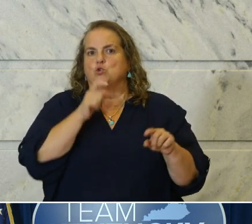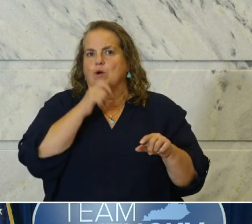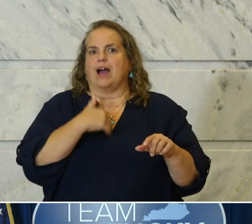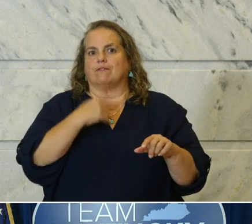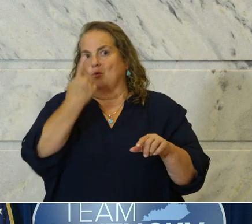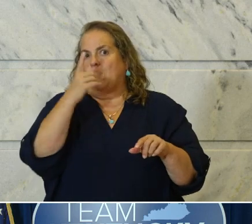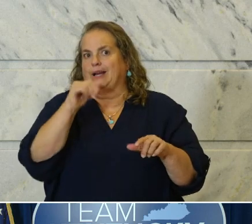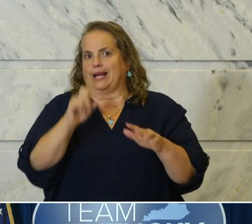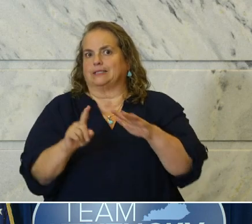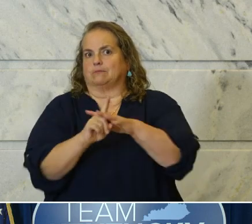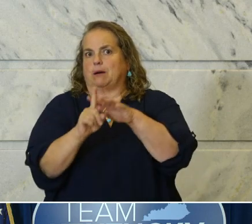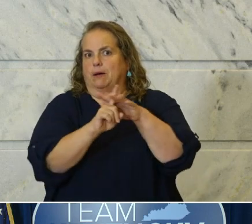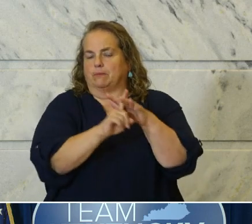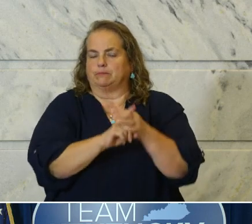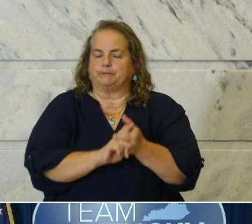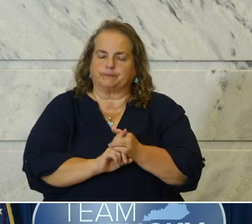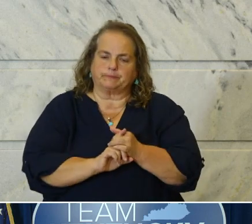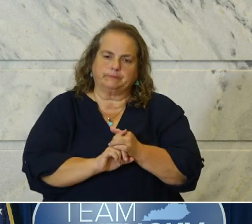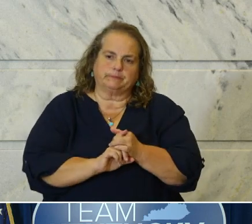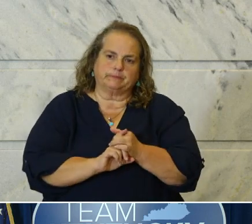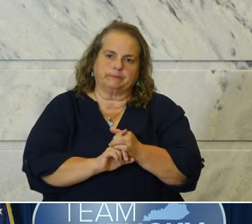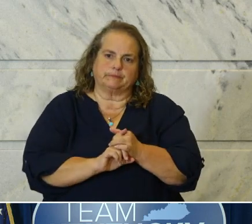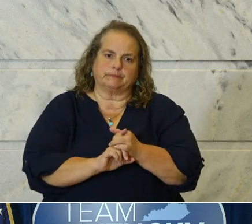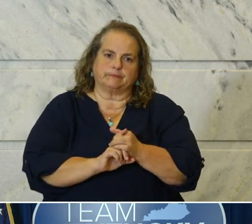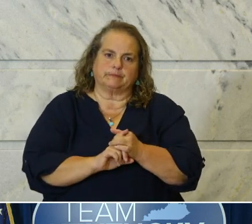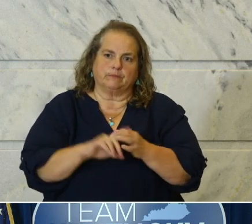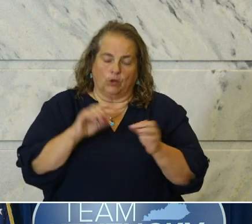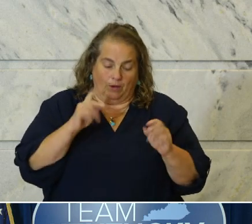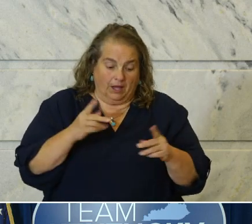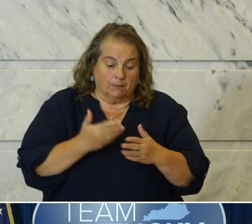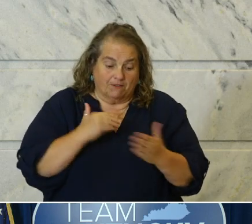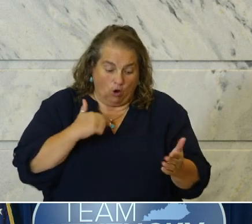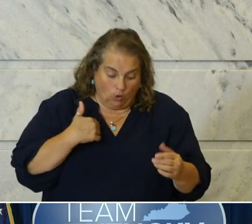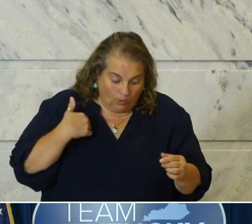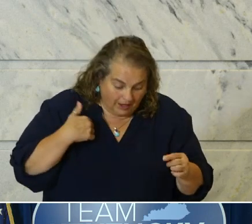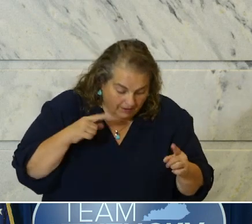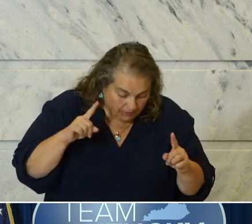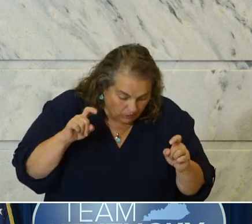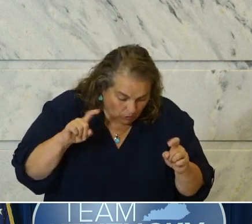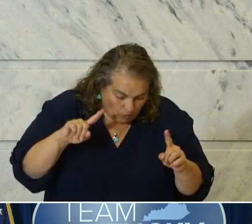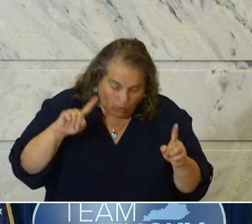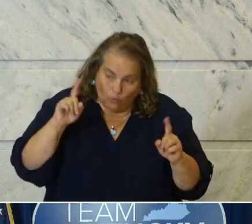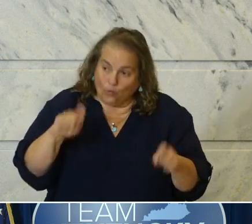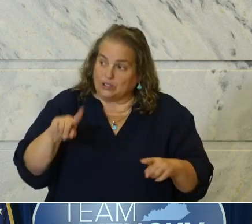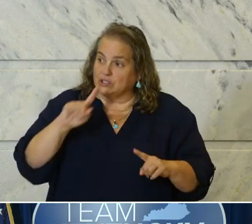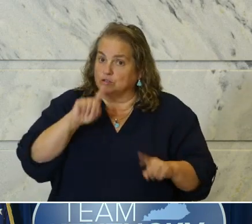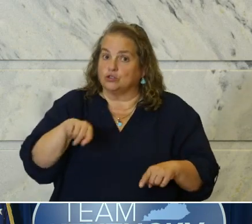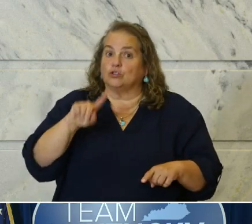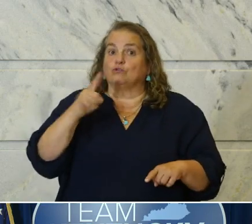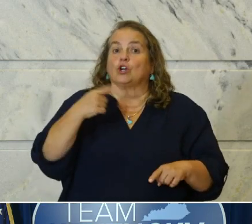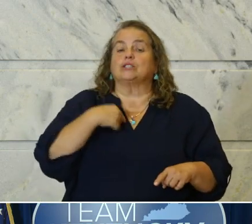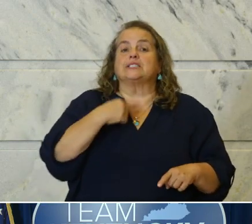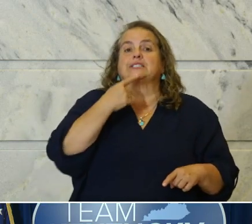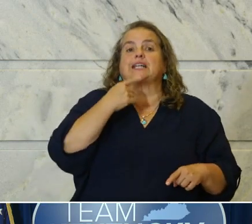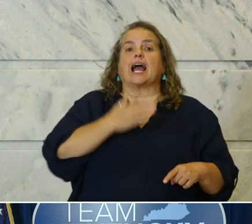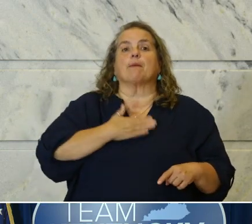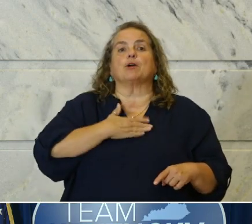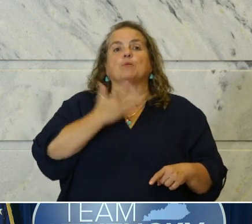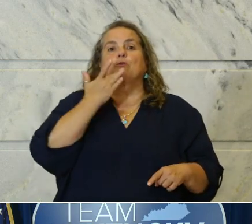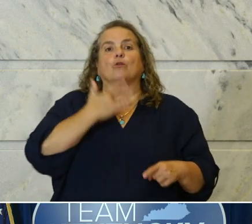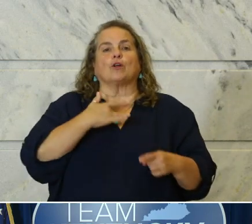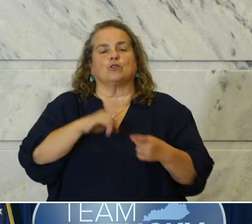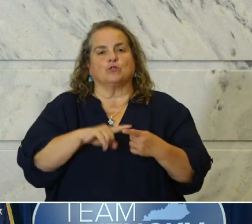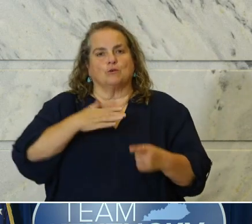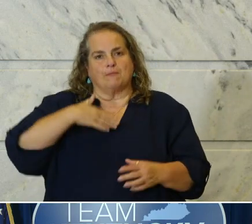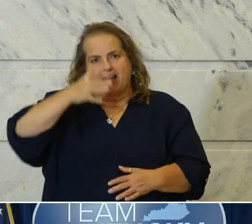case. All right, right before we turn to questions, let me first say happy birthday to my dad,